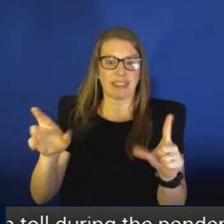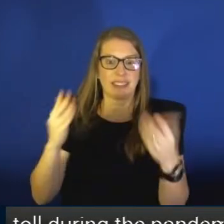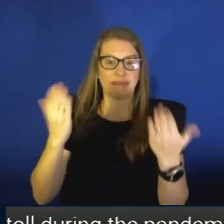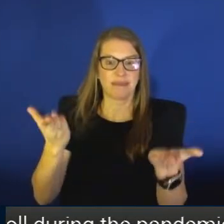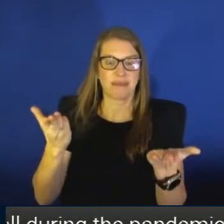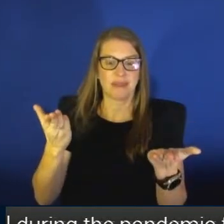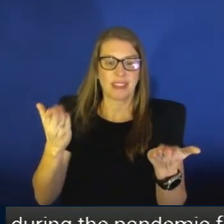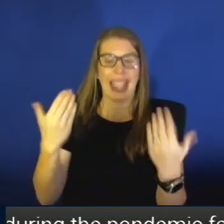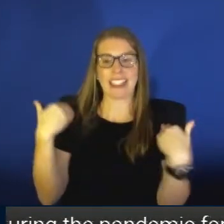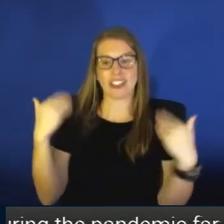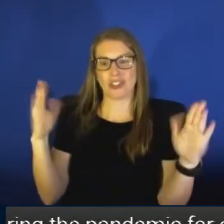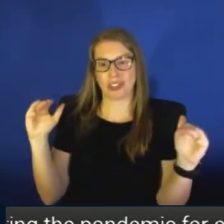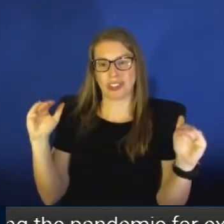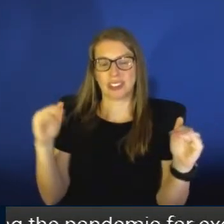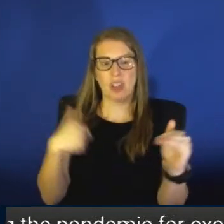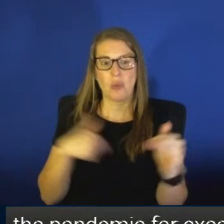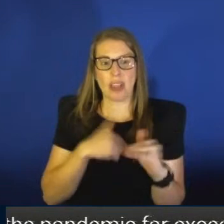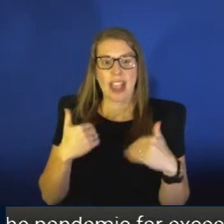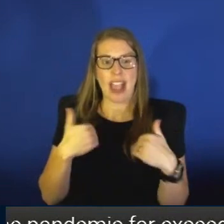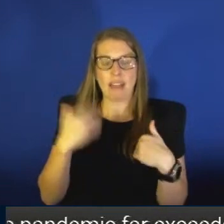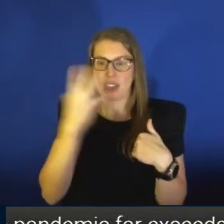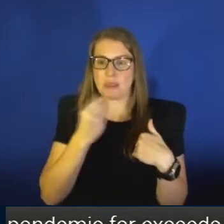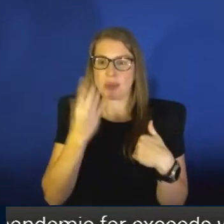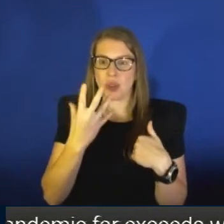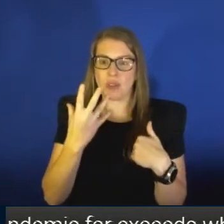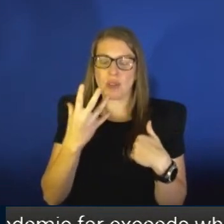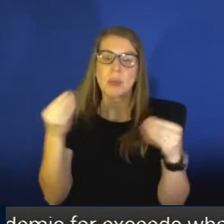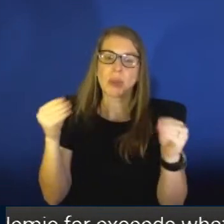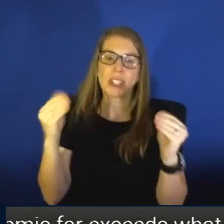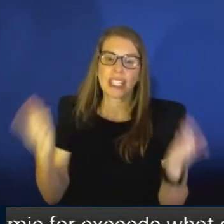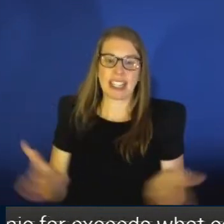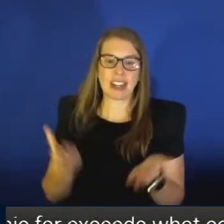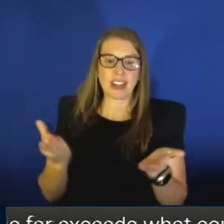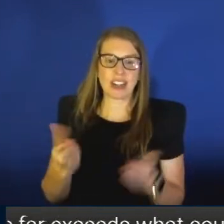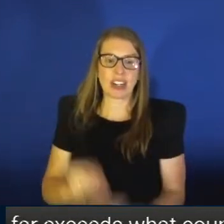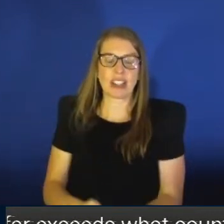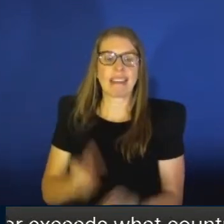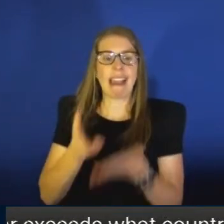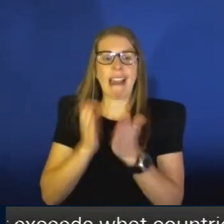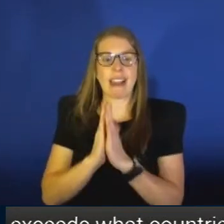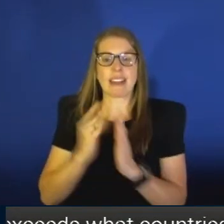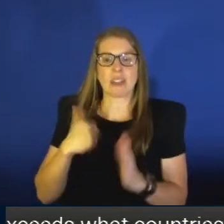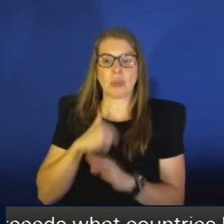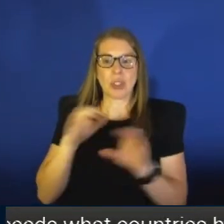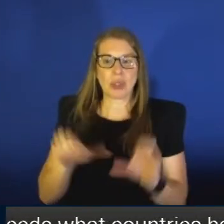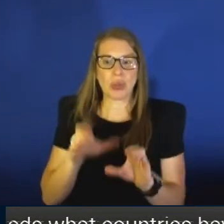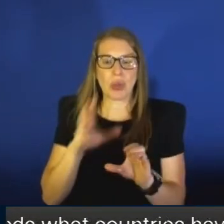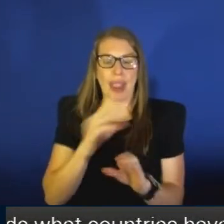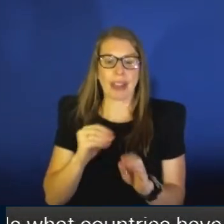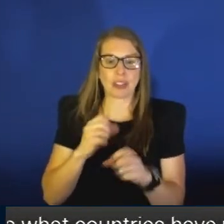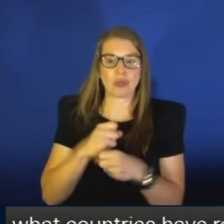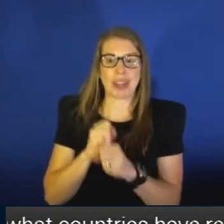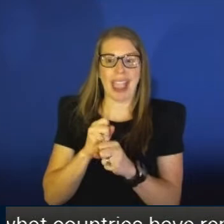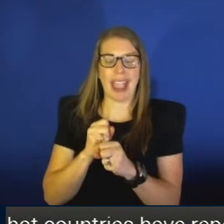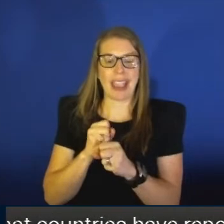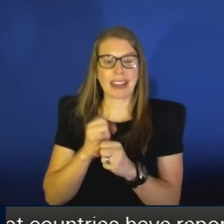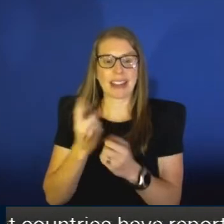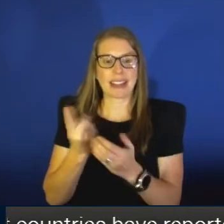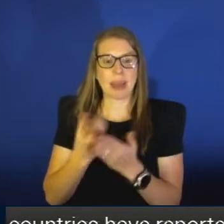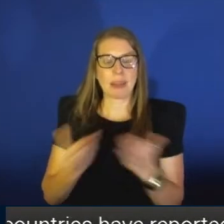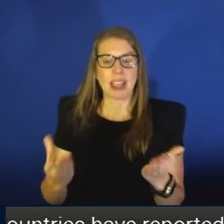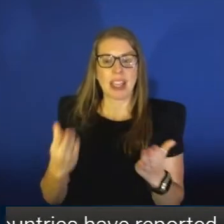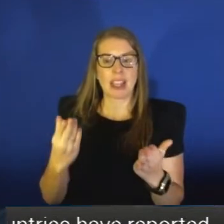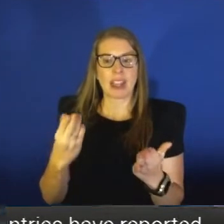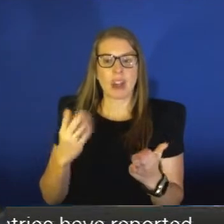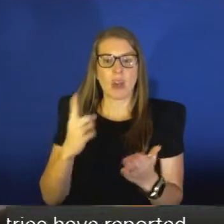angels we have this beautiful boutique here. They asked that we do and create something that was one-stop